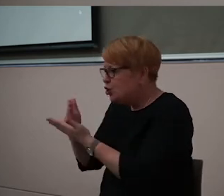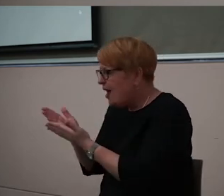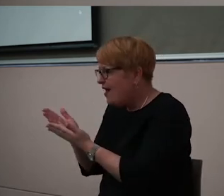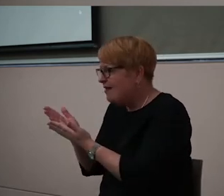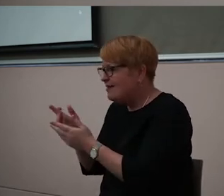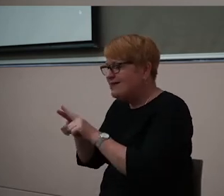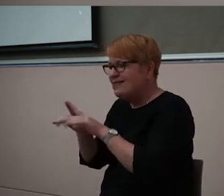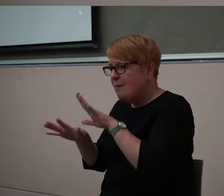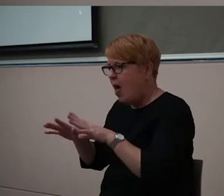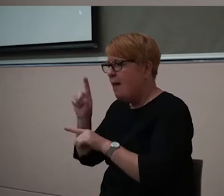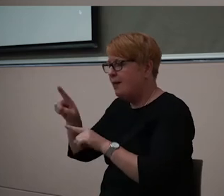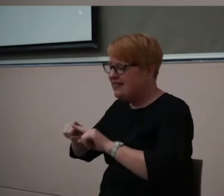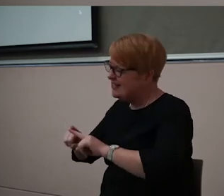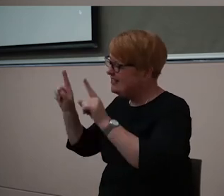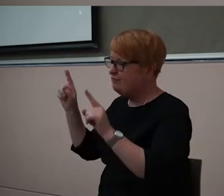different heritages.